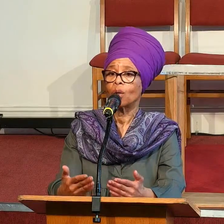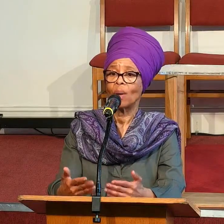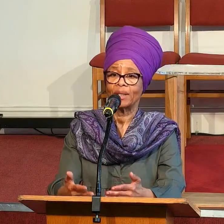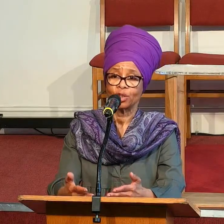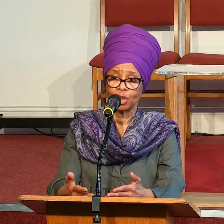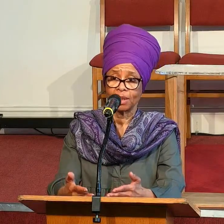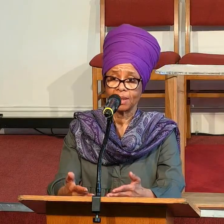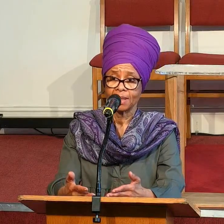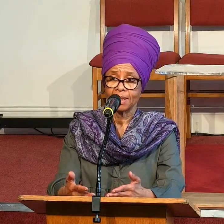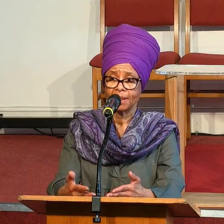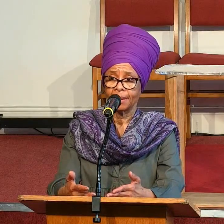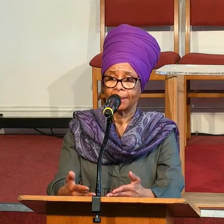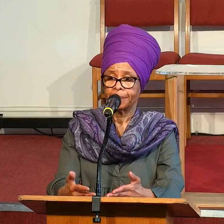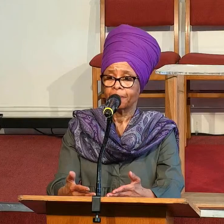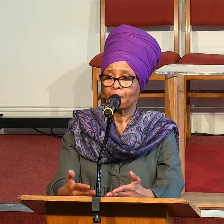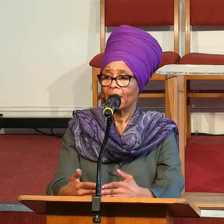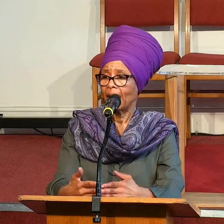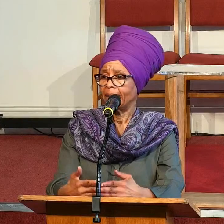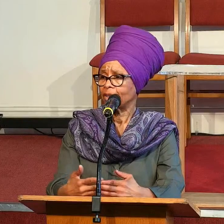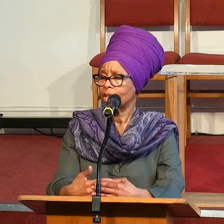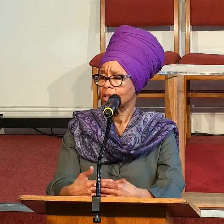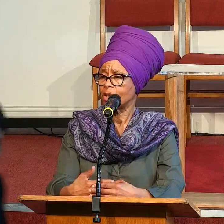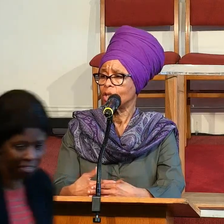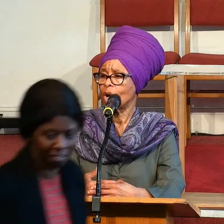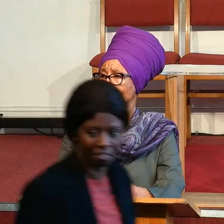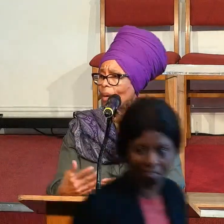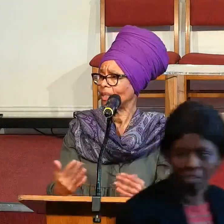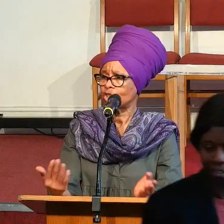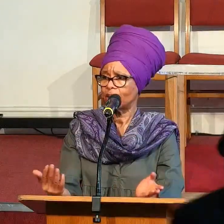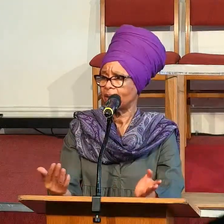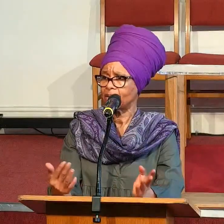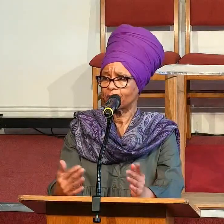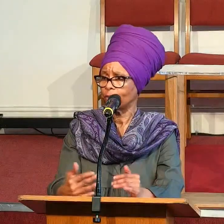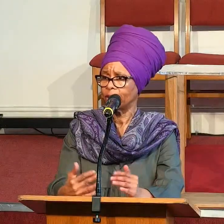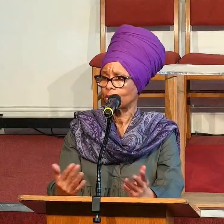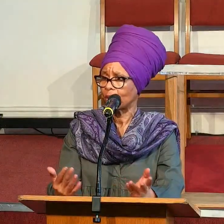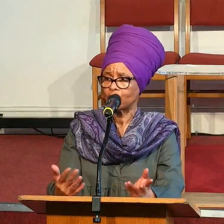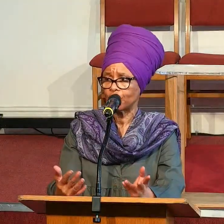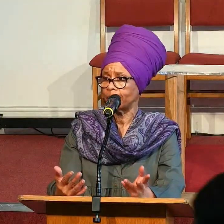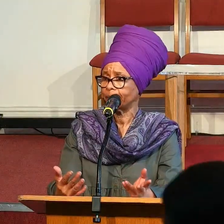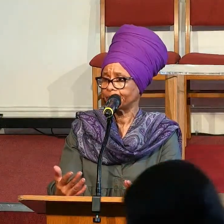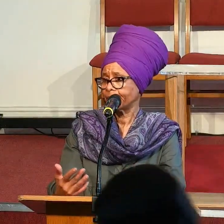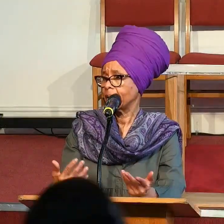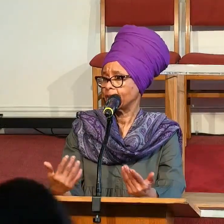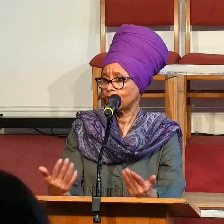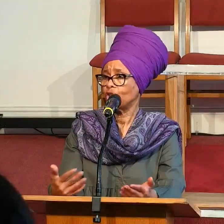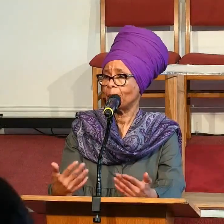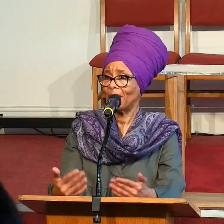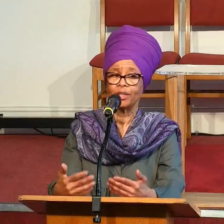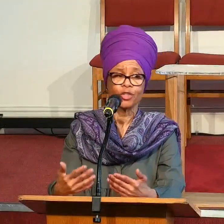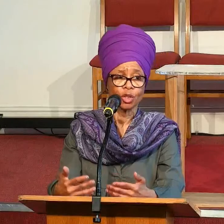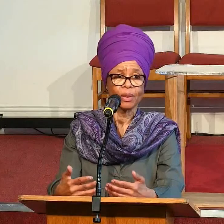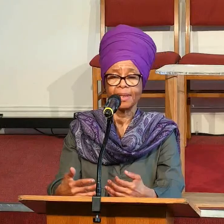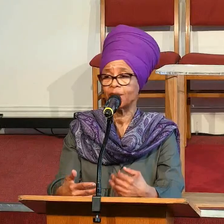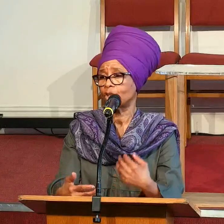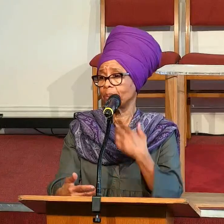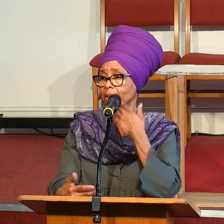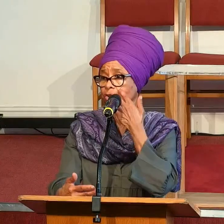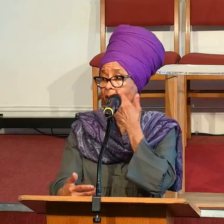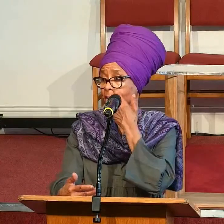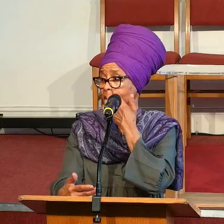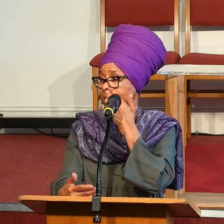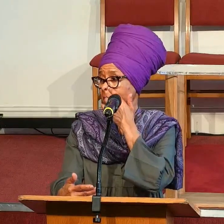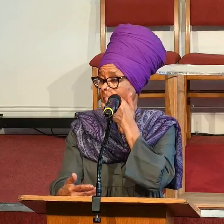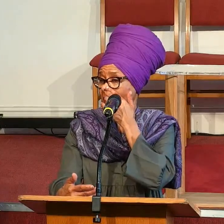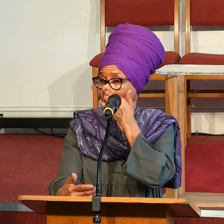your questions. And no question is a foolish question. It's in your mind, so it needs to